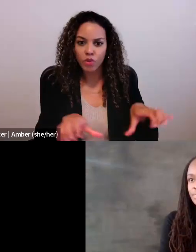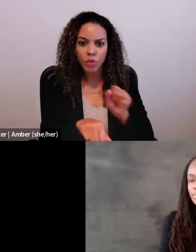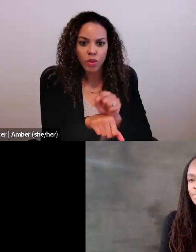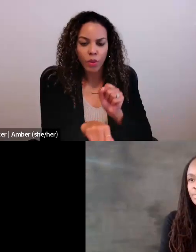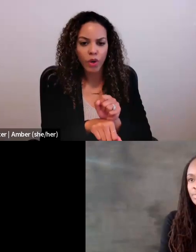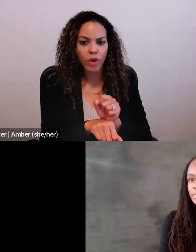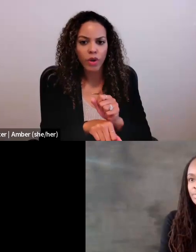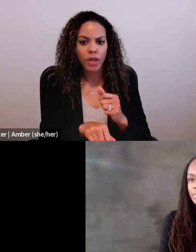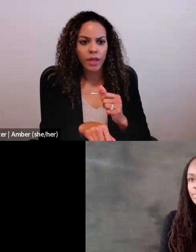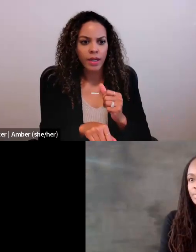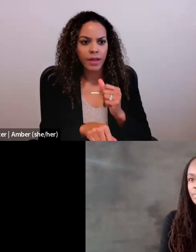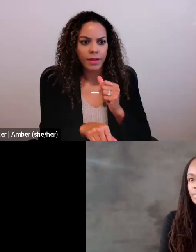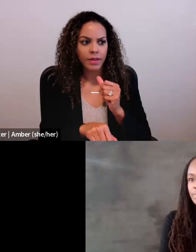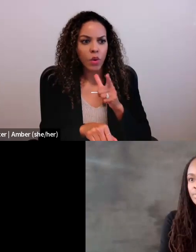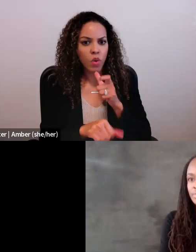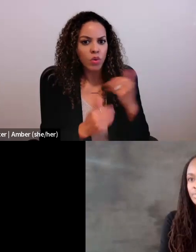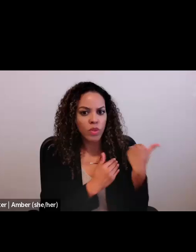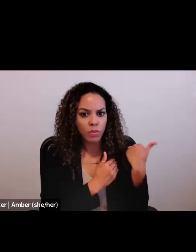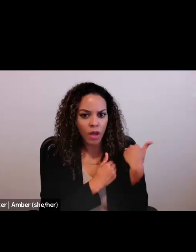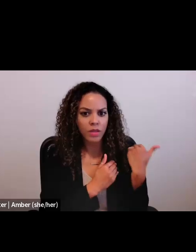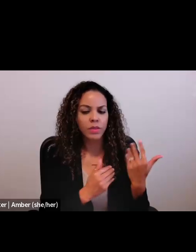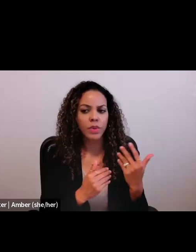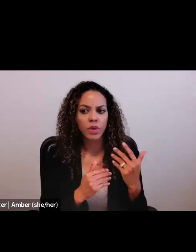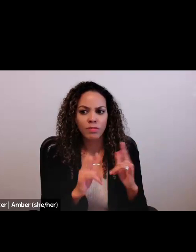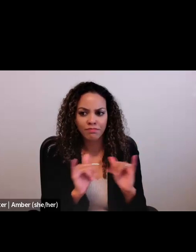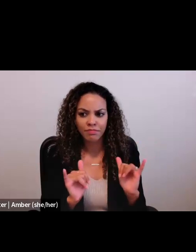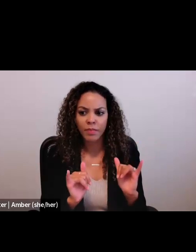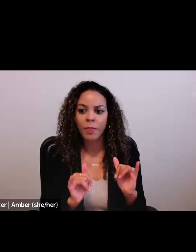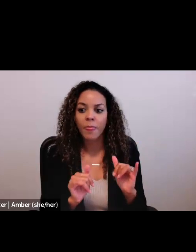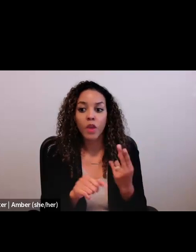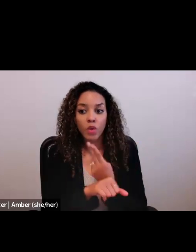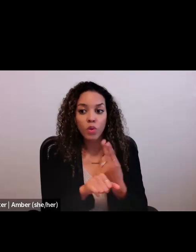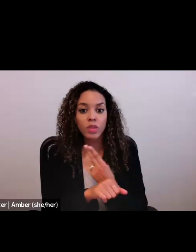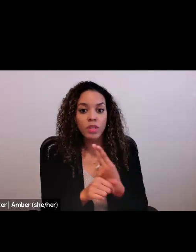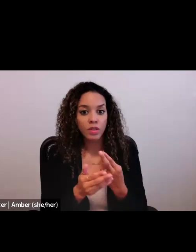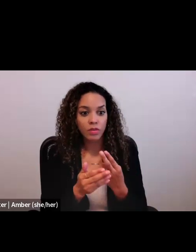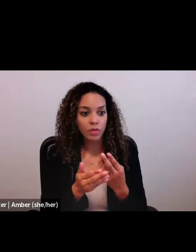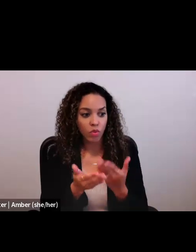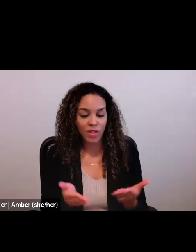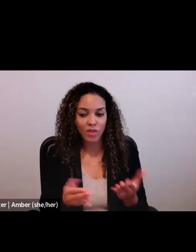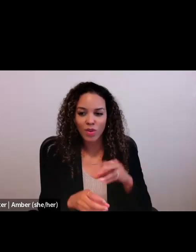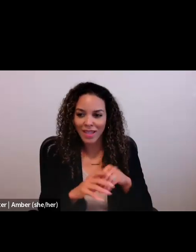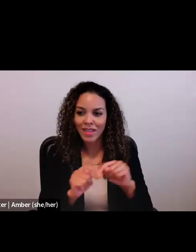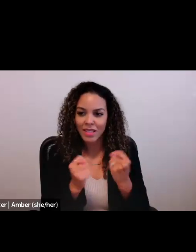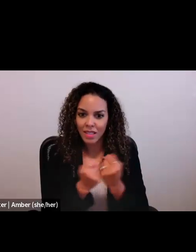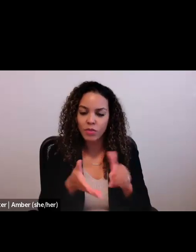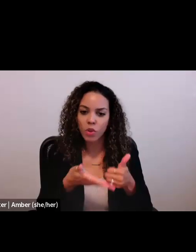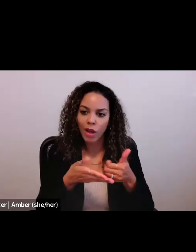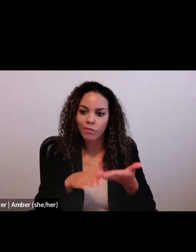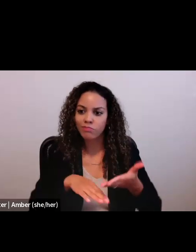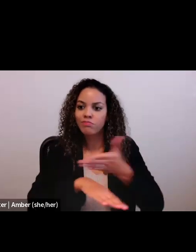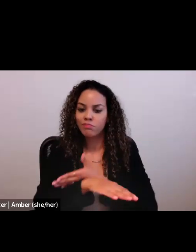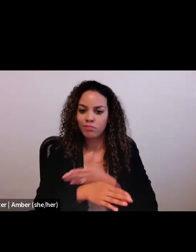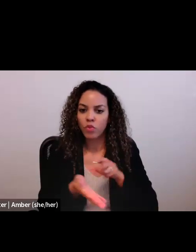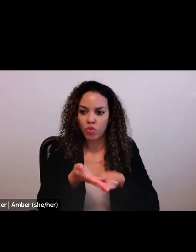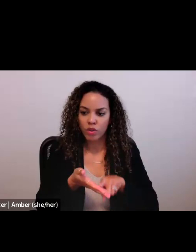just being responsible about who's on your team and using the resources within your team to enhance your research.